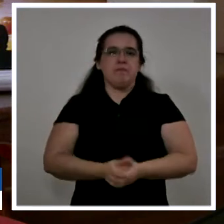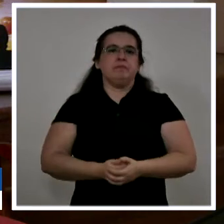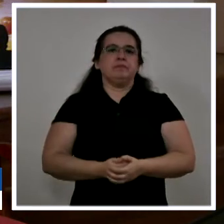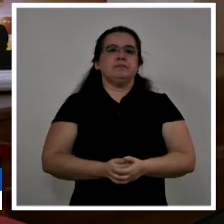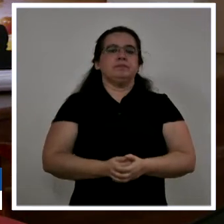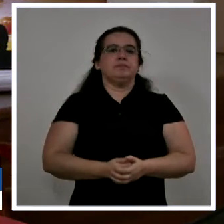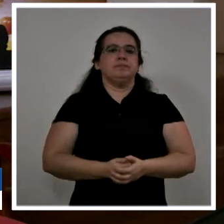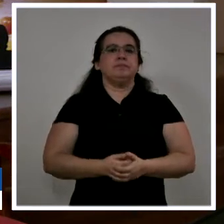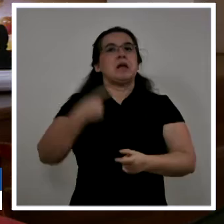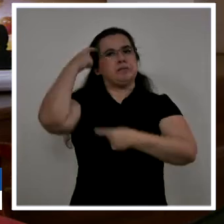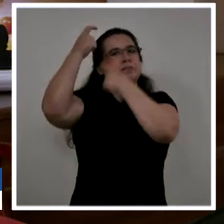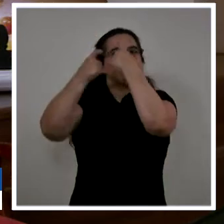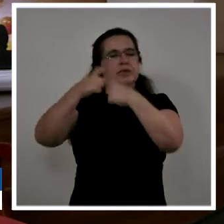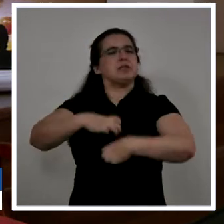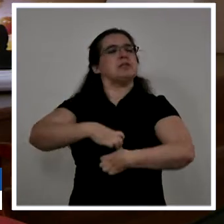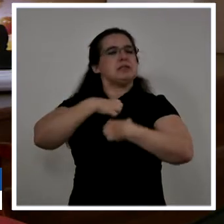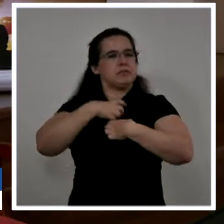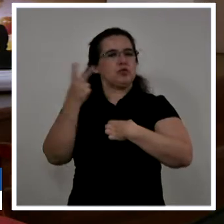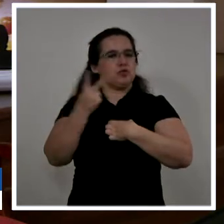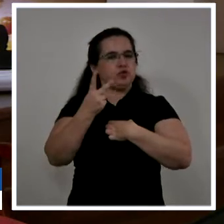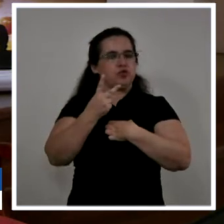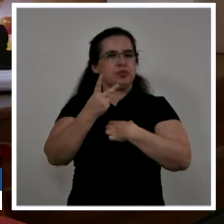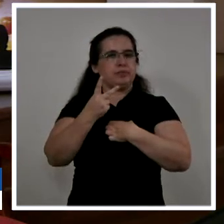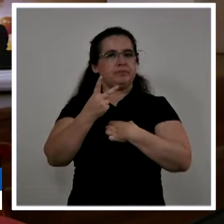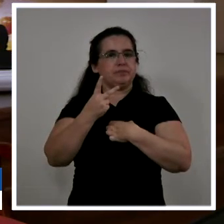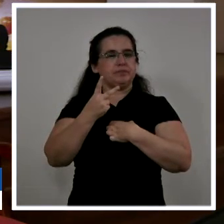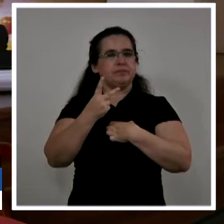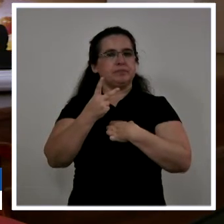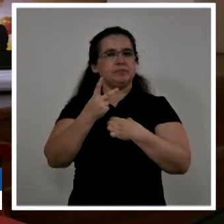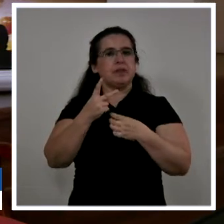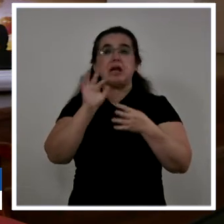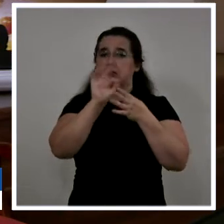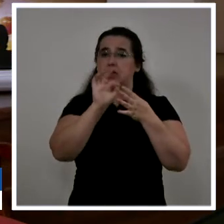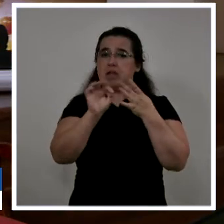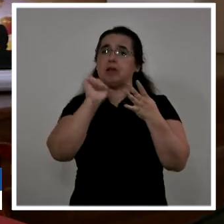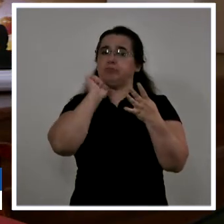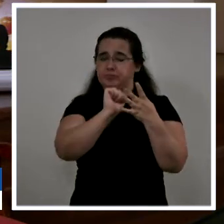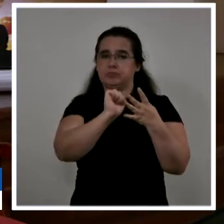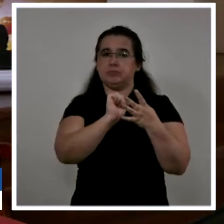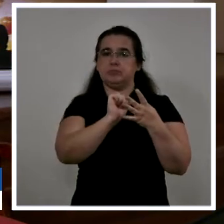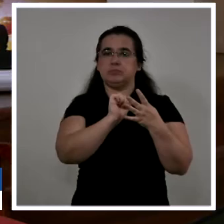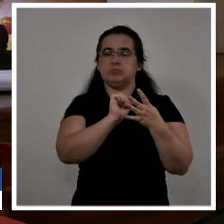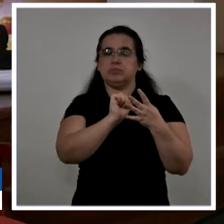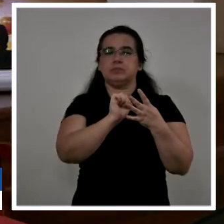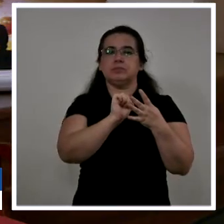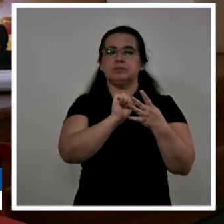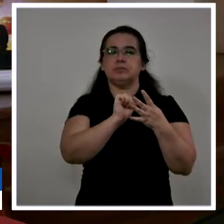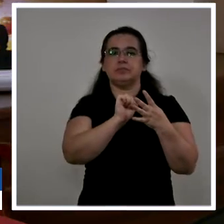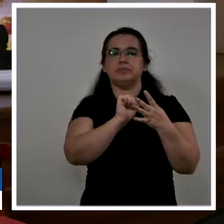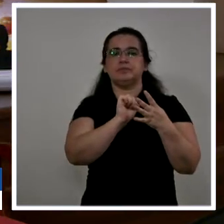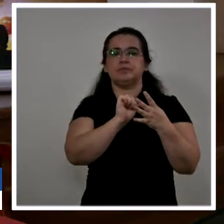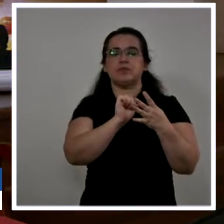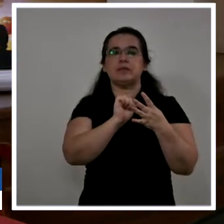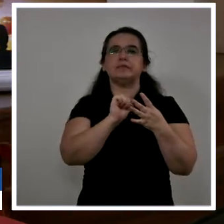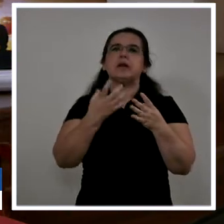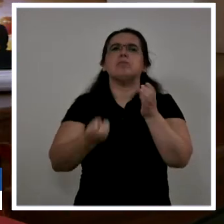and feelings, e esses pensamentos e sentimentos, that character, que são o caráter, is made up of things that I do,